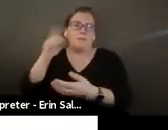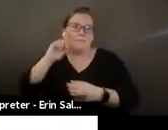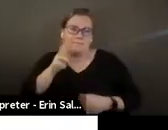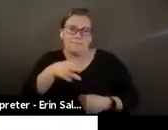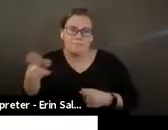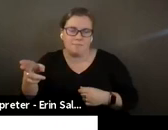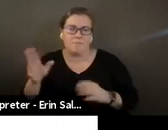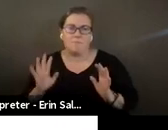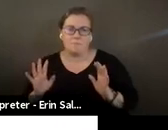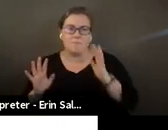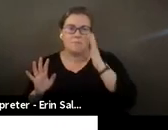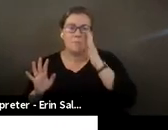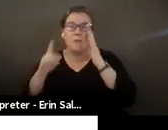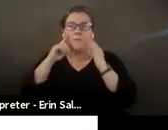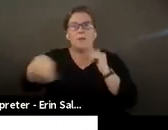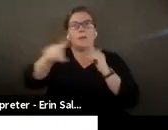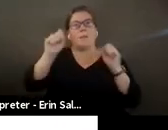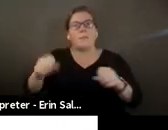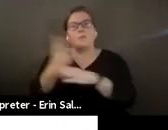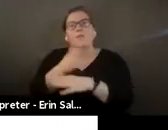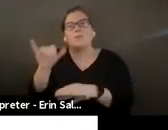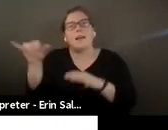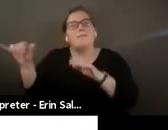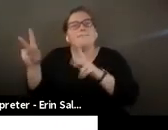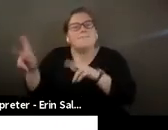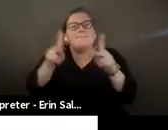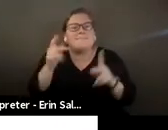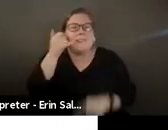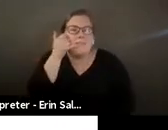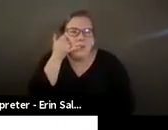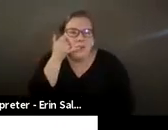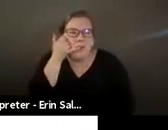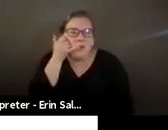hearing, for them to use it as a phone at home.